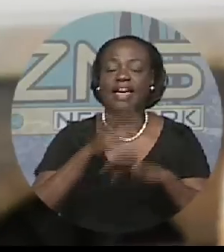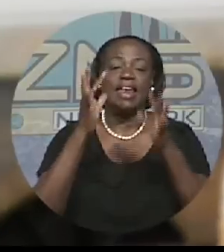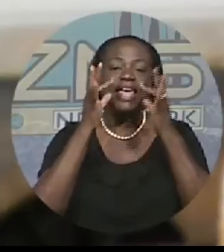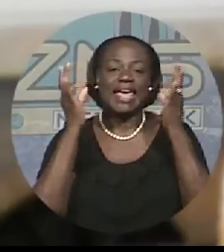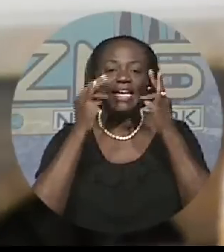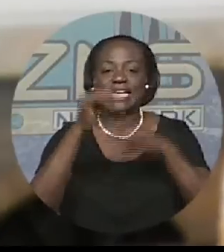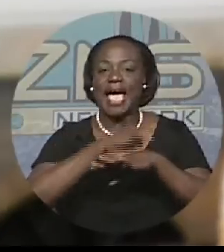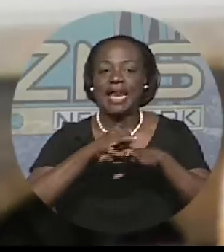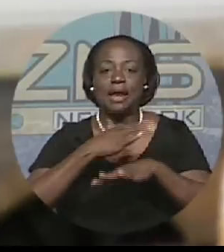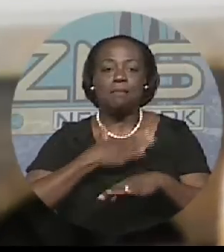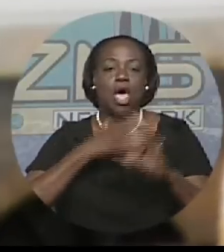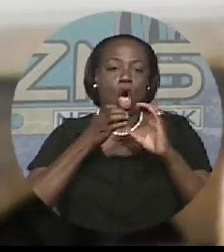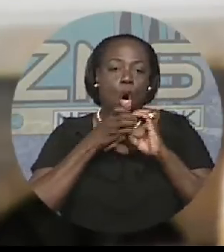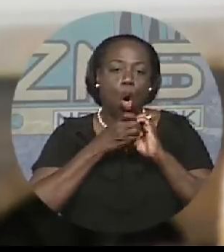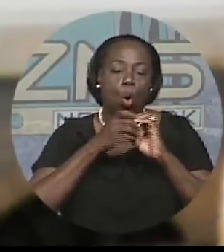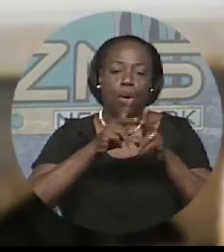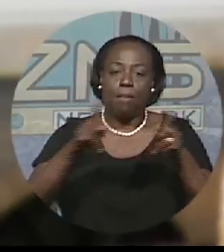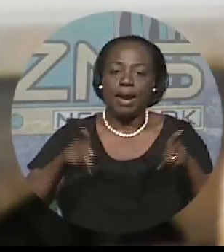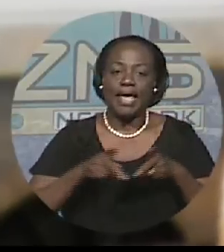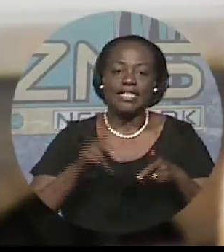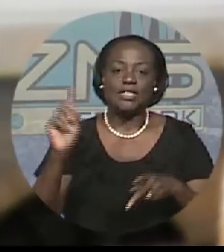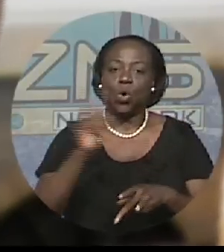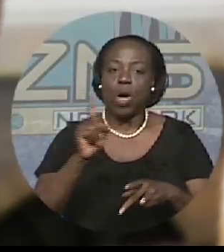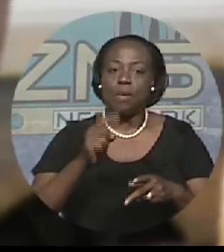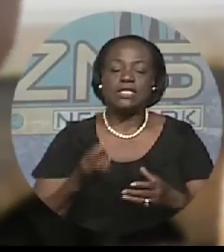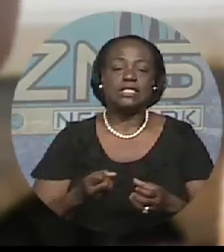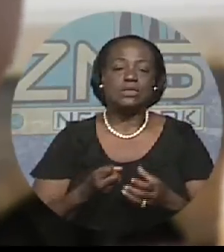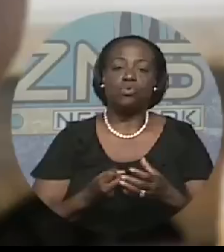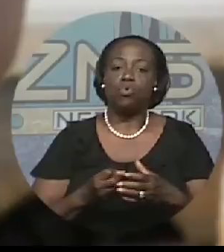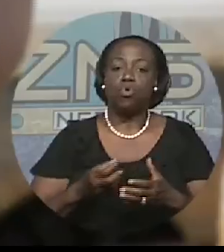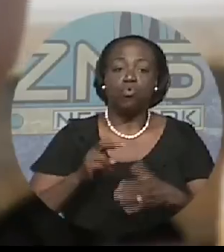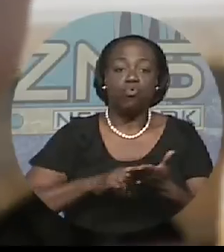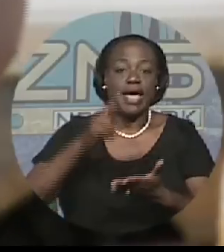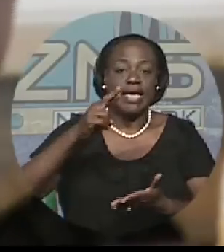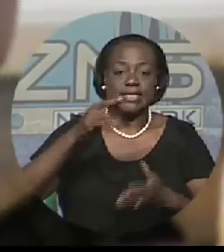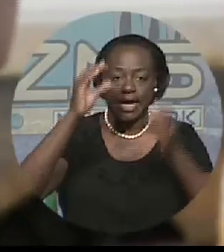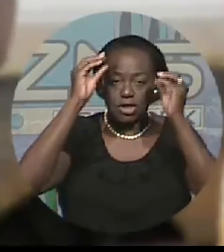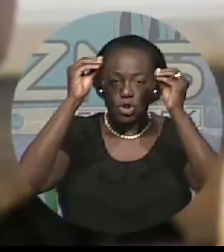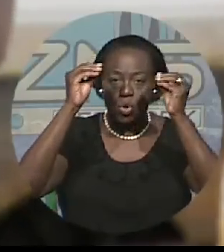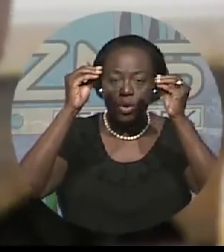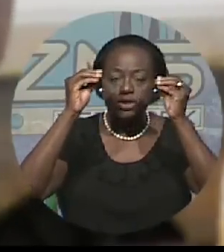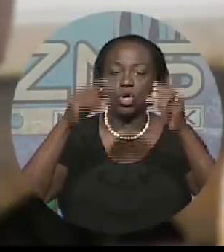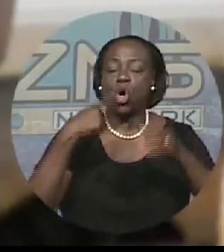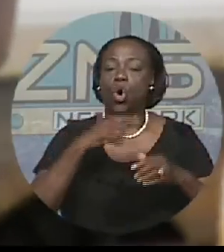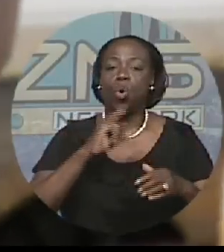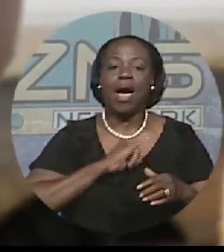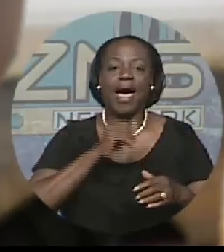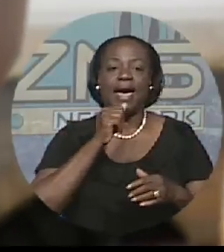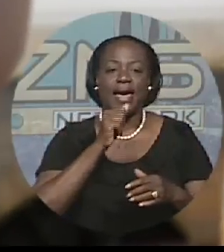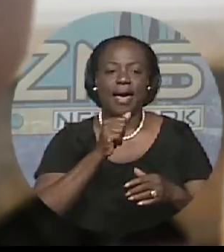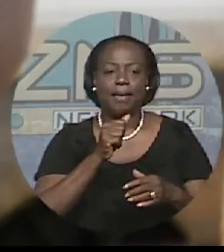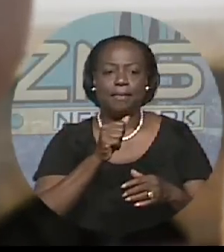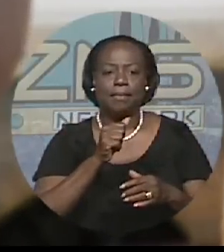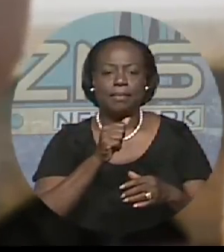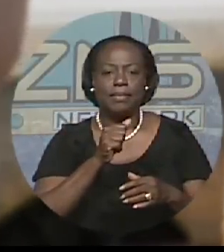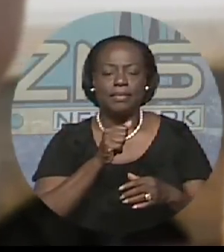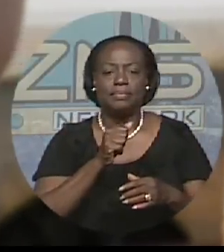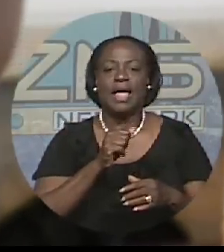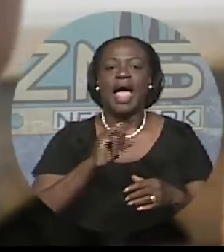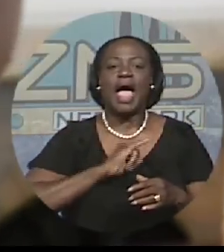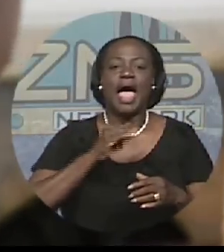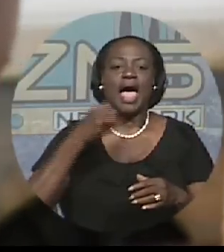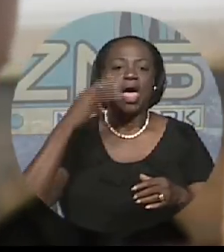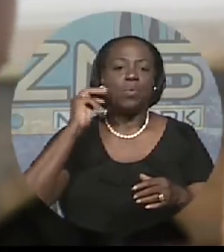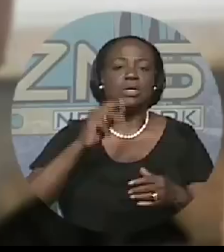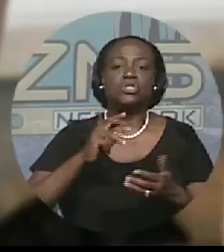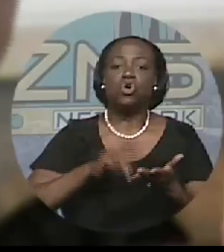own place where I was raised and I was taught who I am. You know, and people say, "Well, how'd you get that way?" I said, "You know what? I was raised